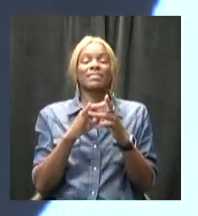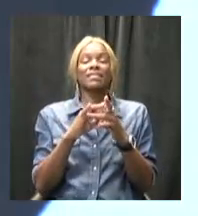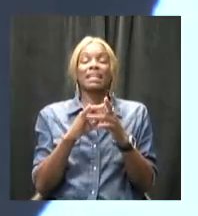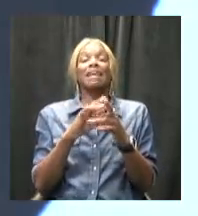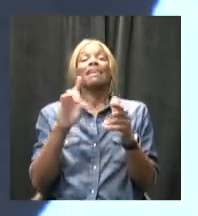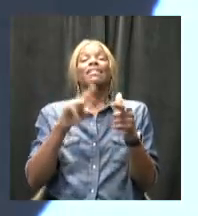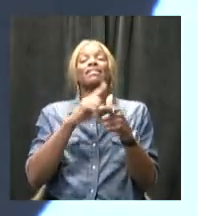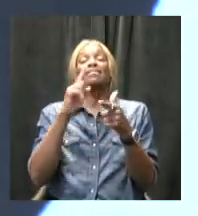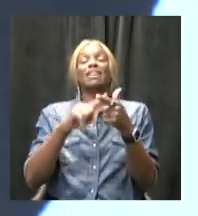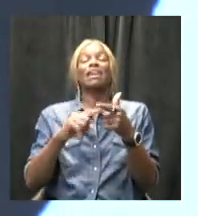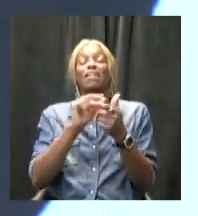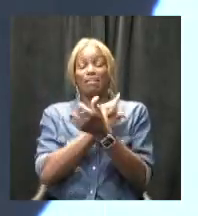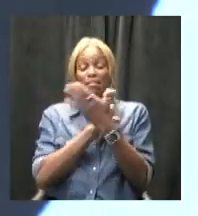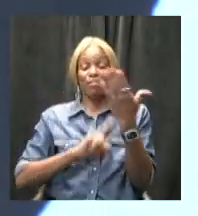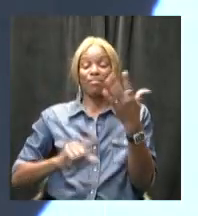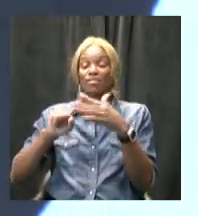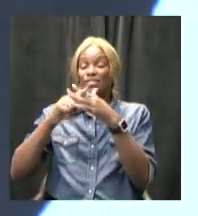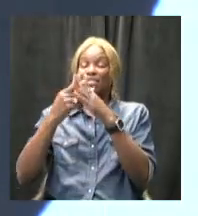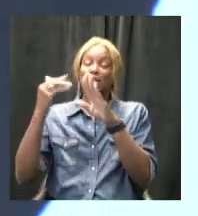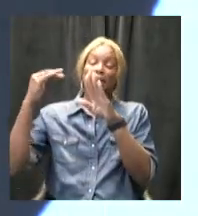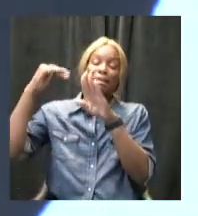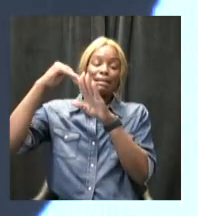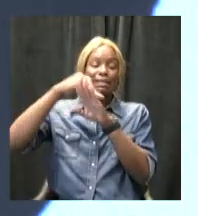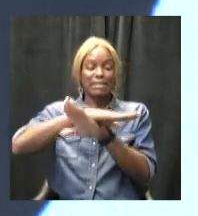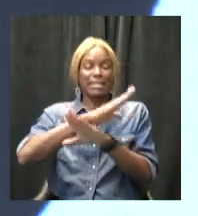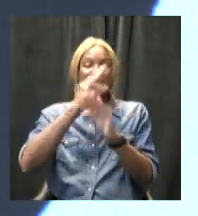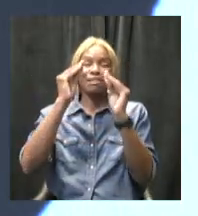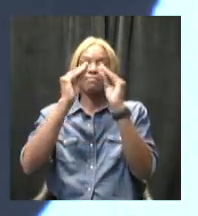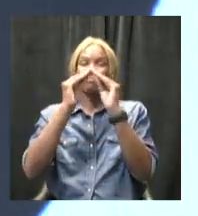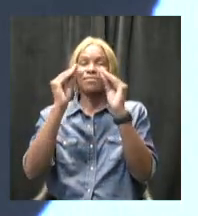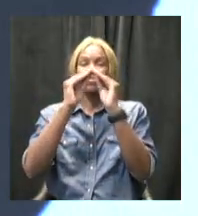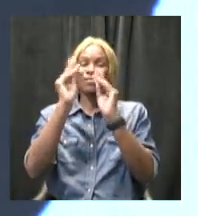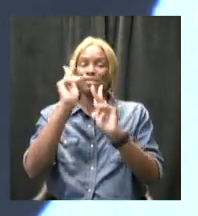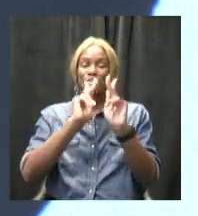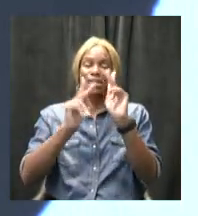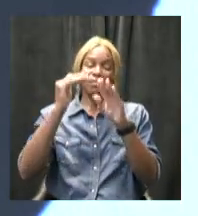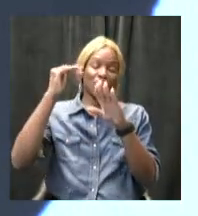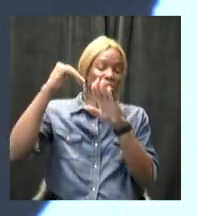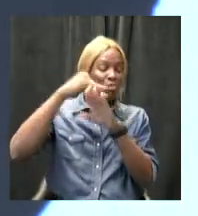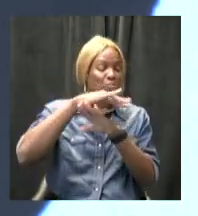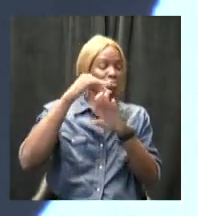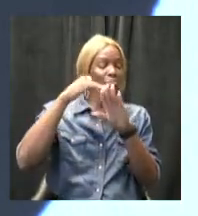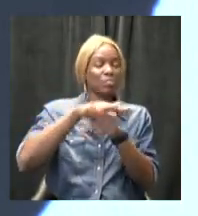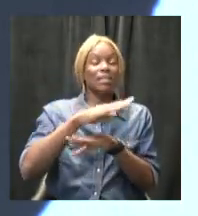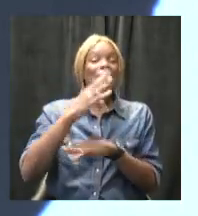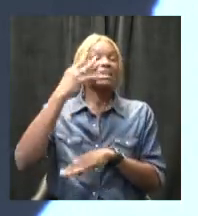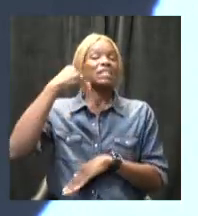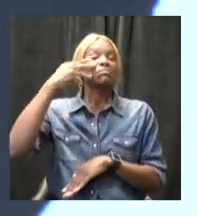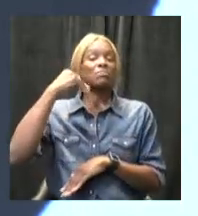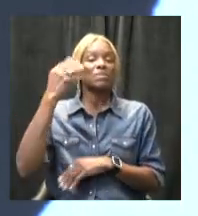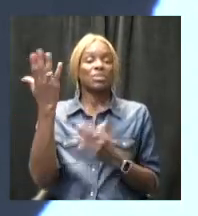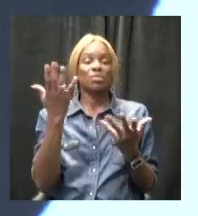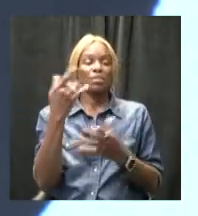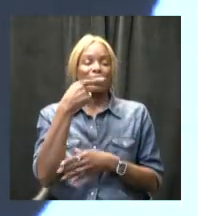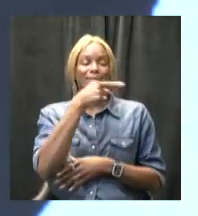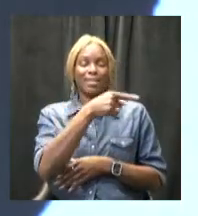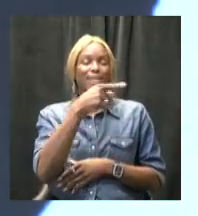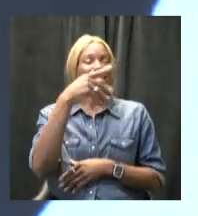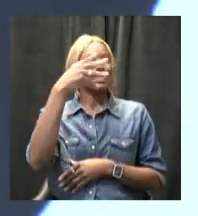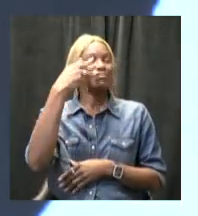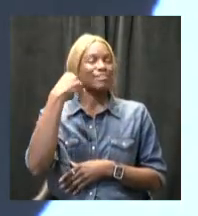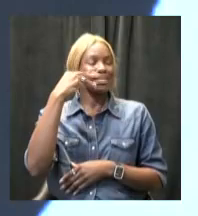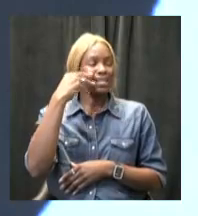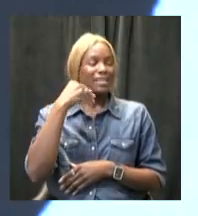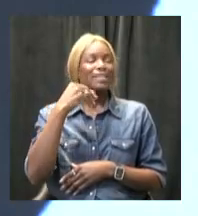people. The Lord starts sending people that wants what they have, that sees the impact and